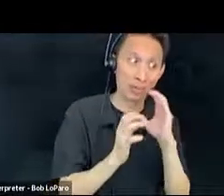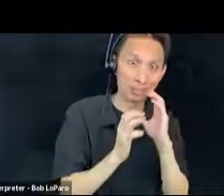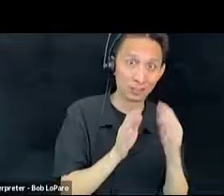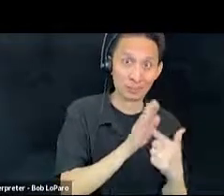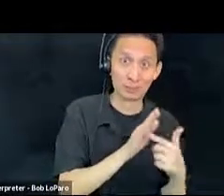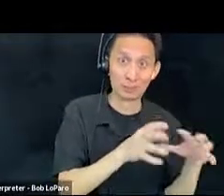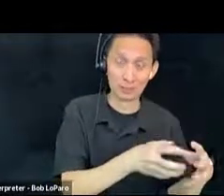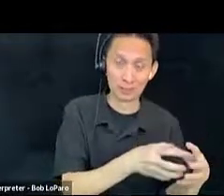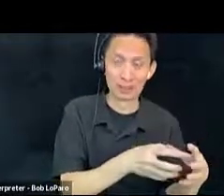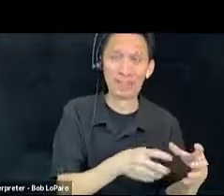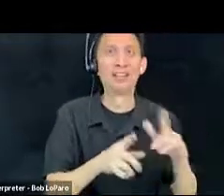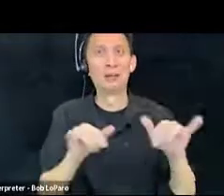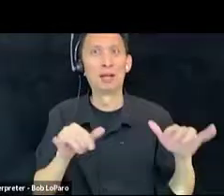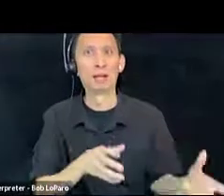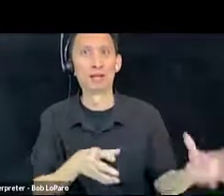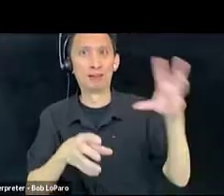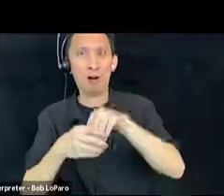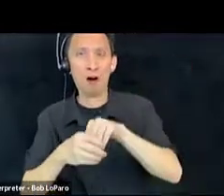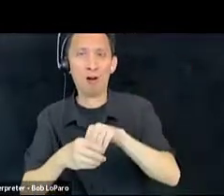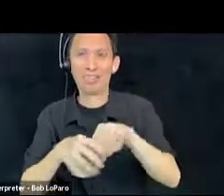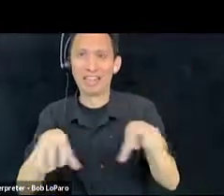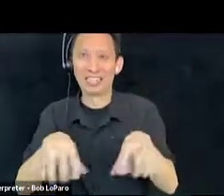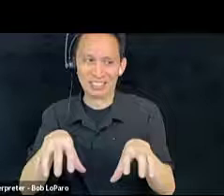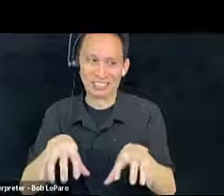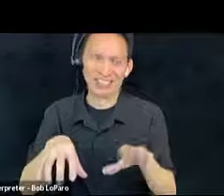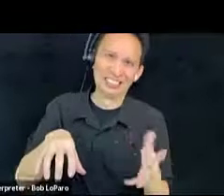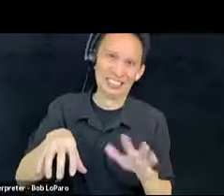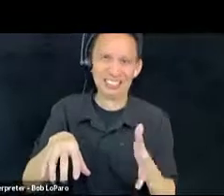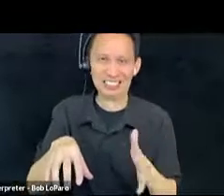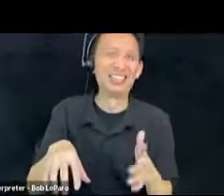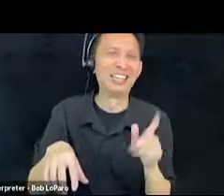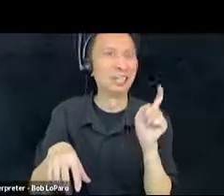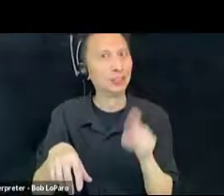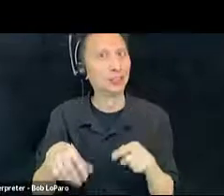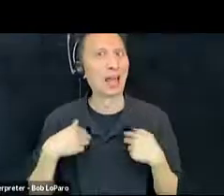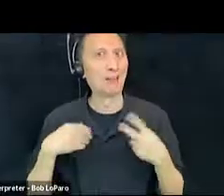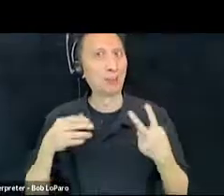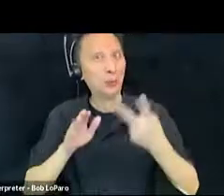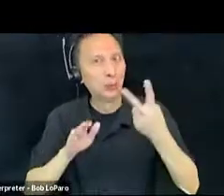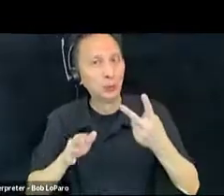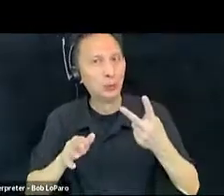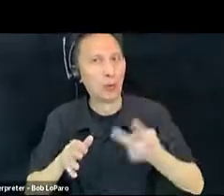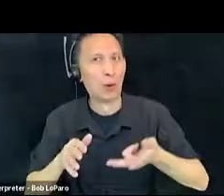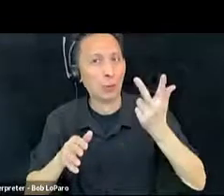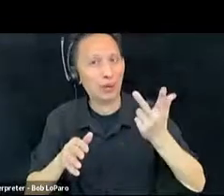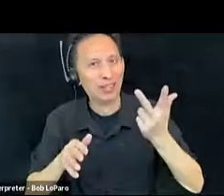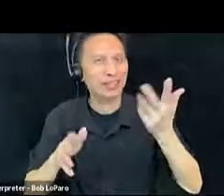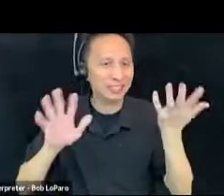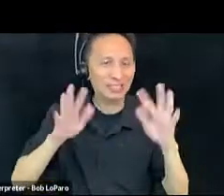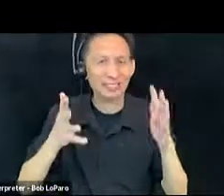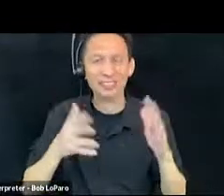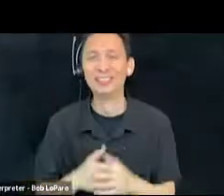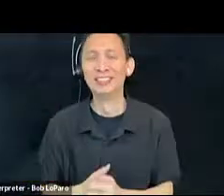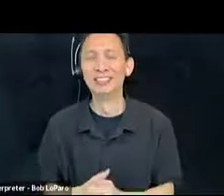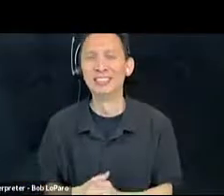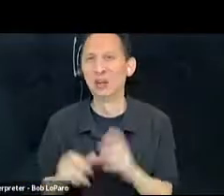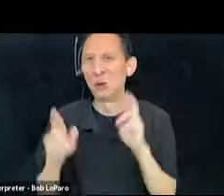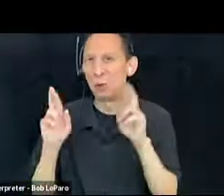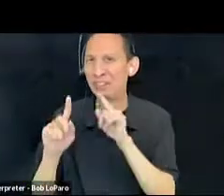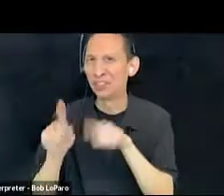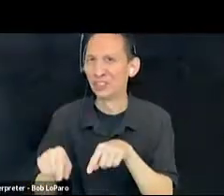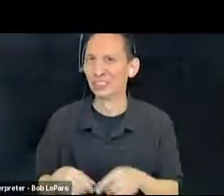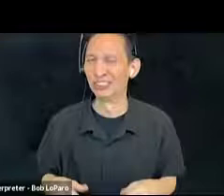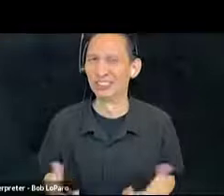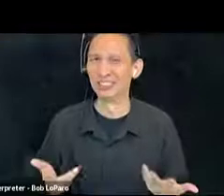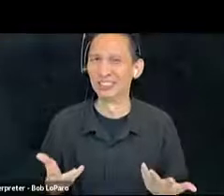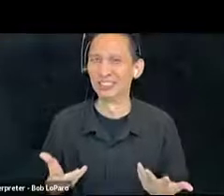aren't limiting yourself to one item that you can't find anywhere else. But I hope that answers that question. Again, my big